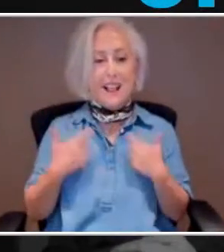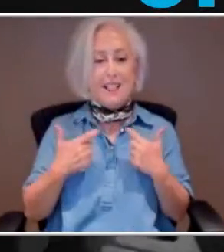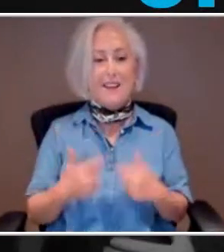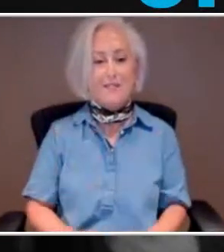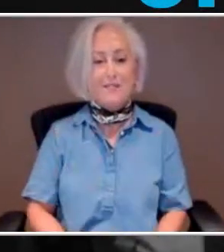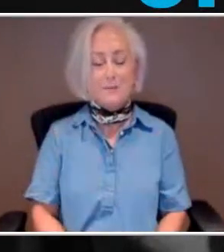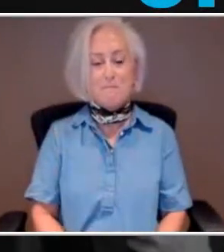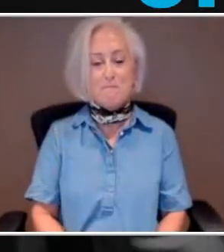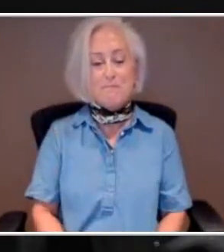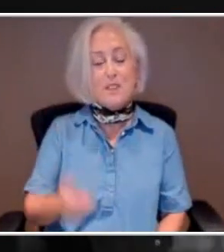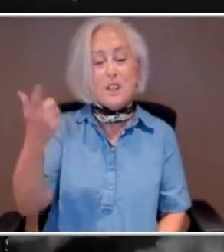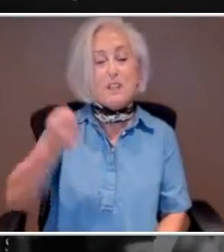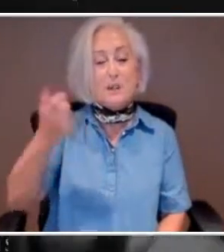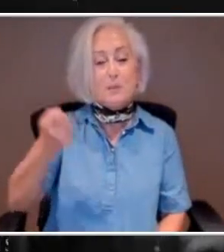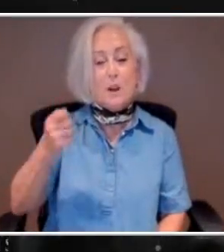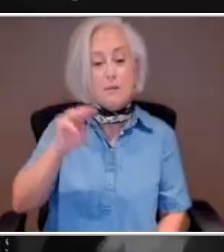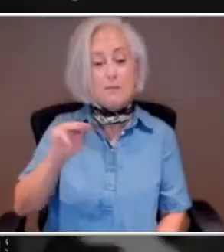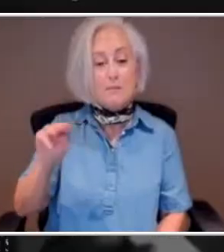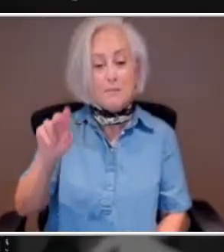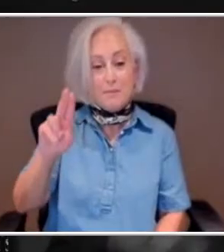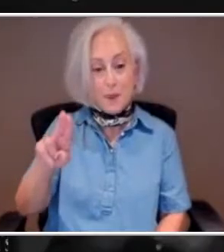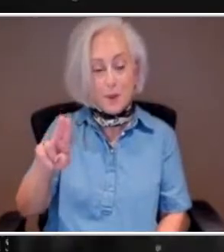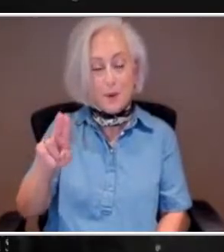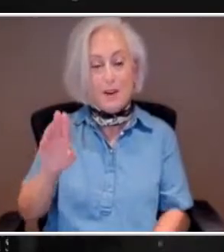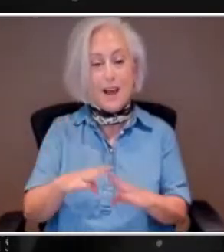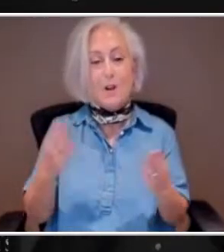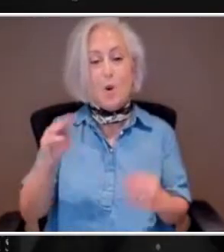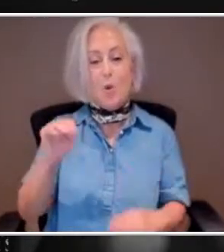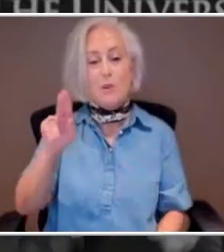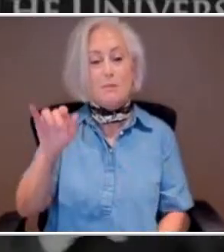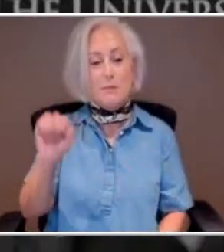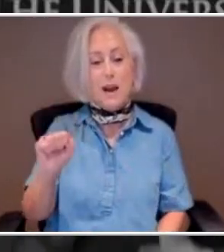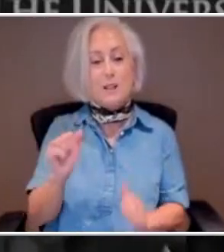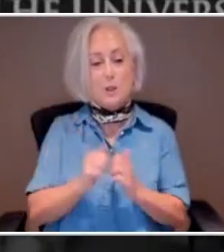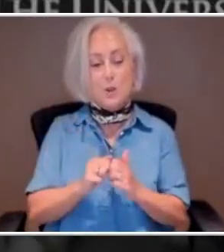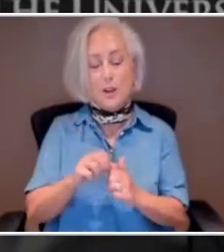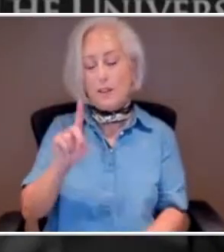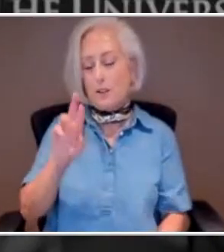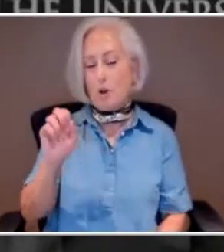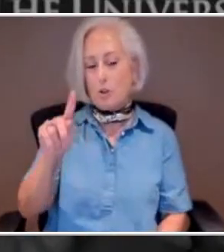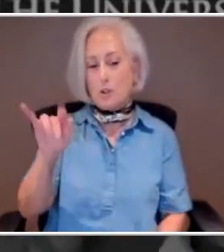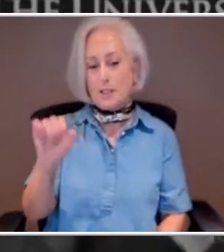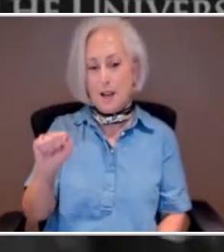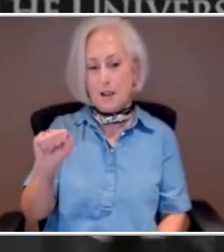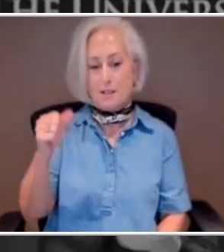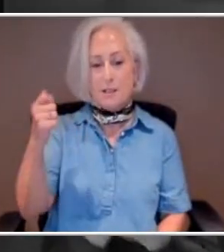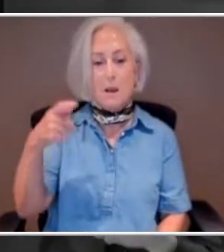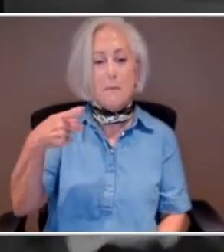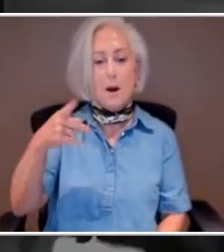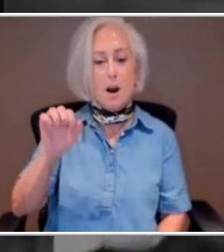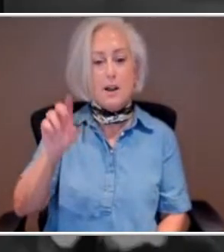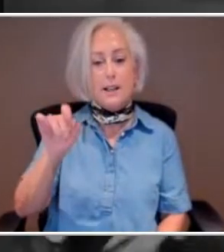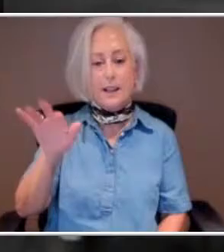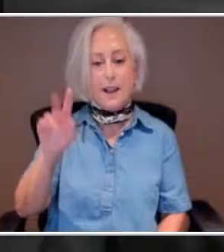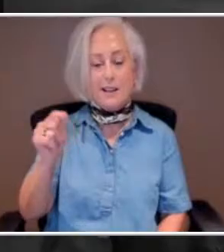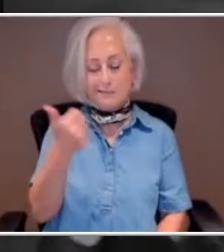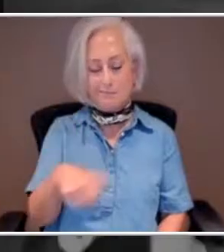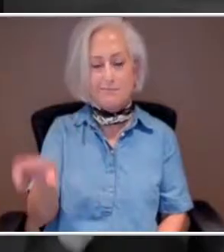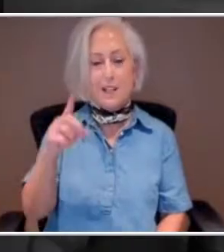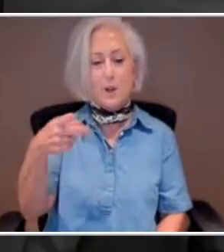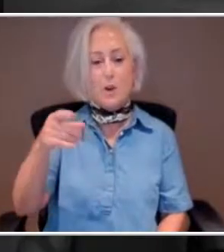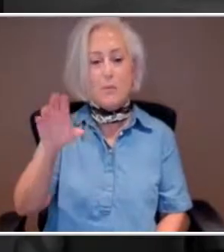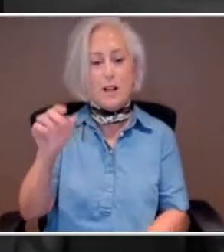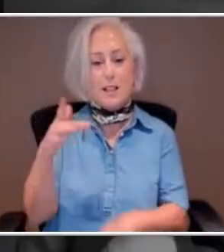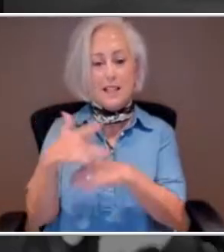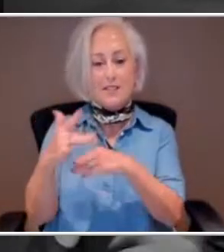Subscribe to our morning medical update and open mics with Dr. Stites podcasts. Now, everywhere podcasts are available.